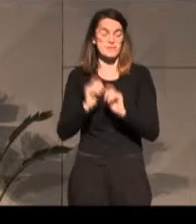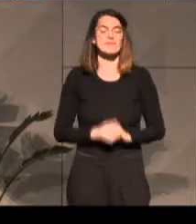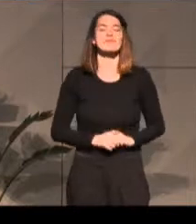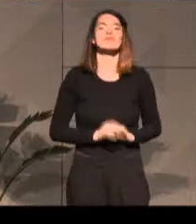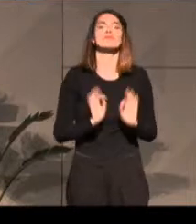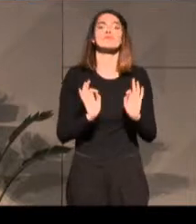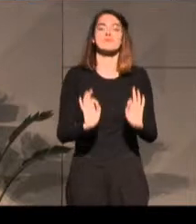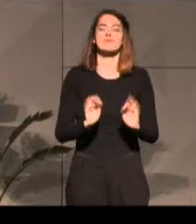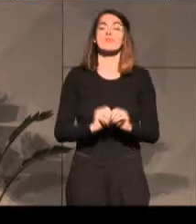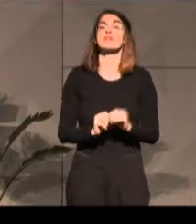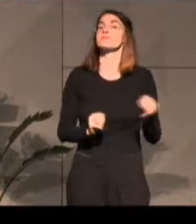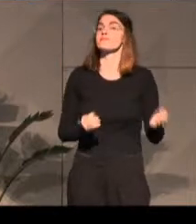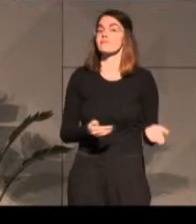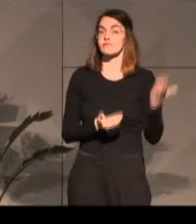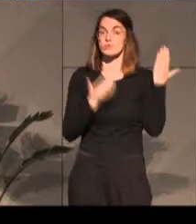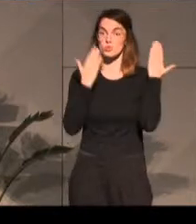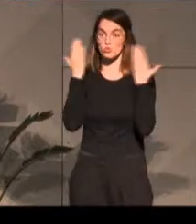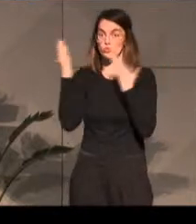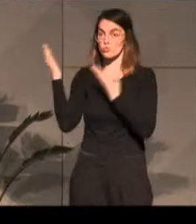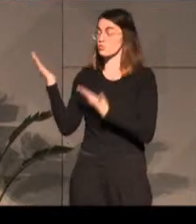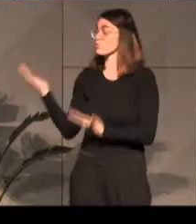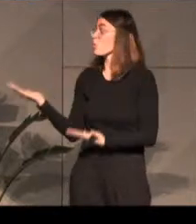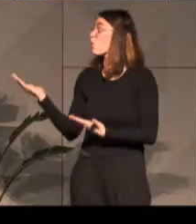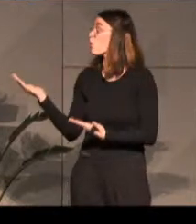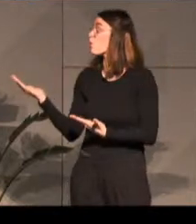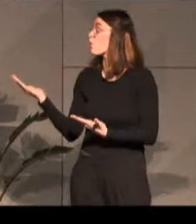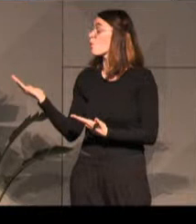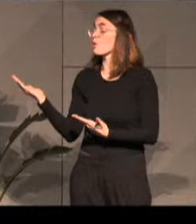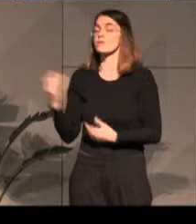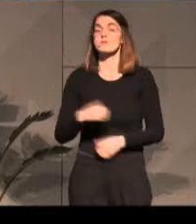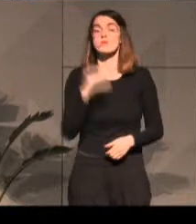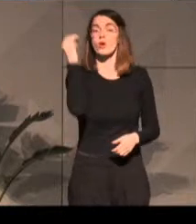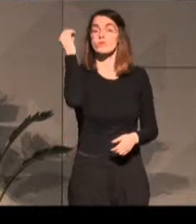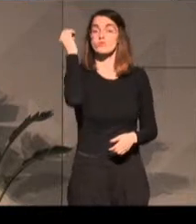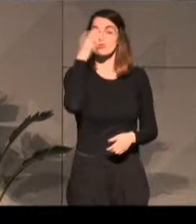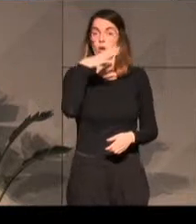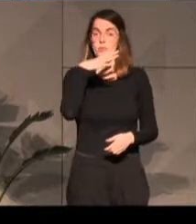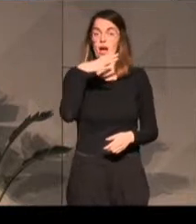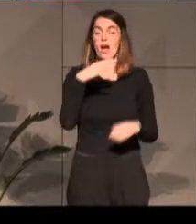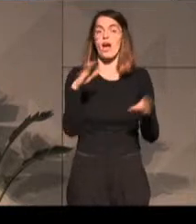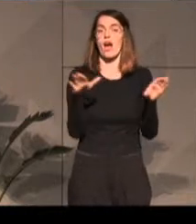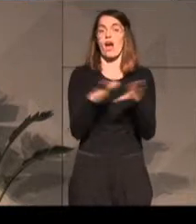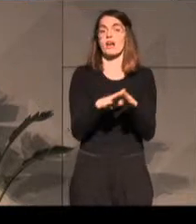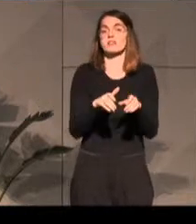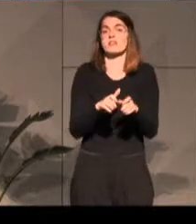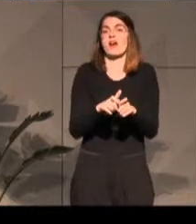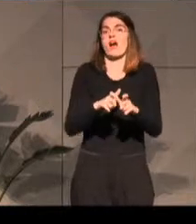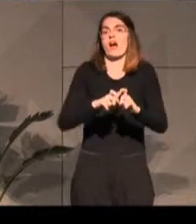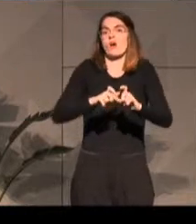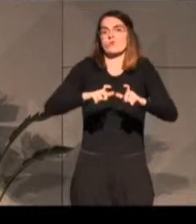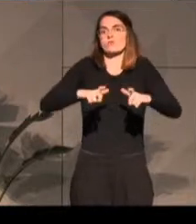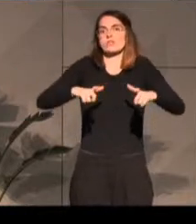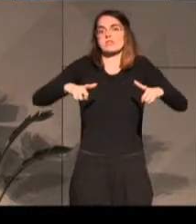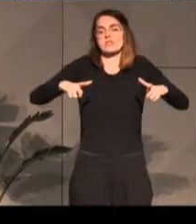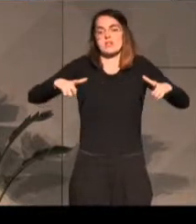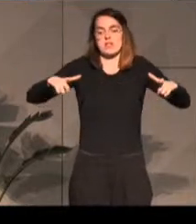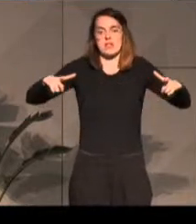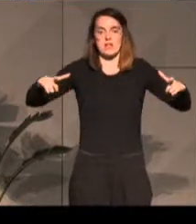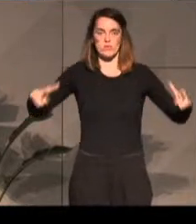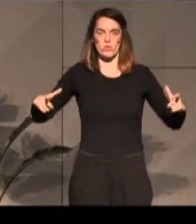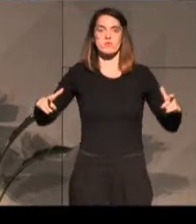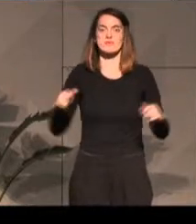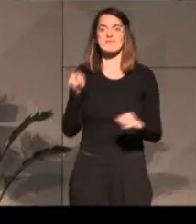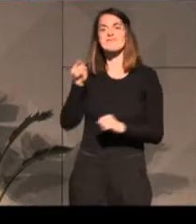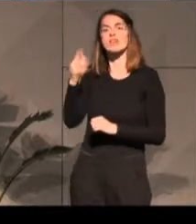the initial ice situations at the beginning of our expedition. The extension of the ice at the end of the